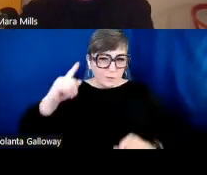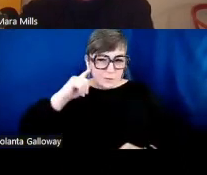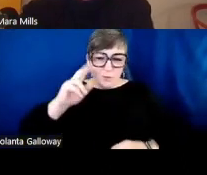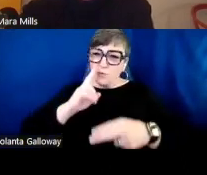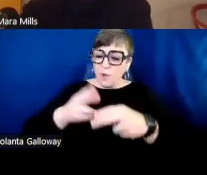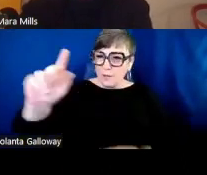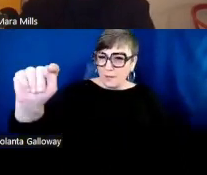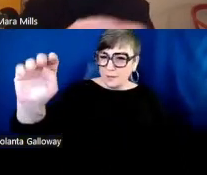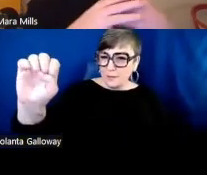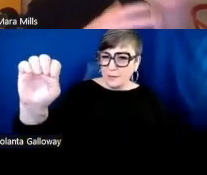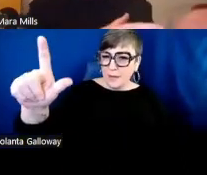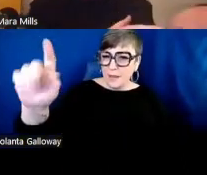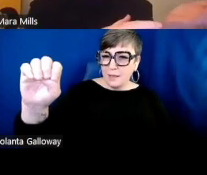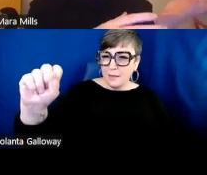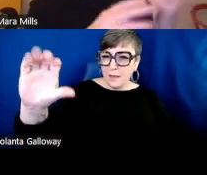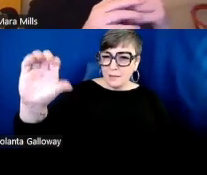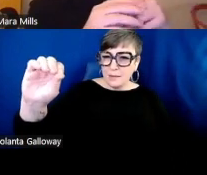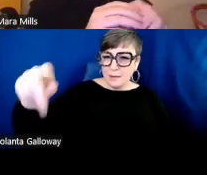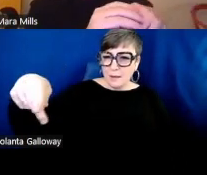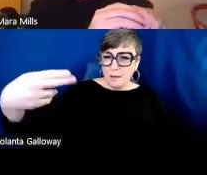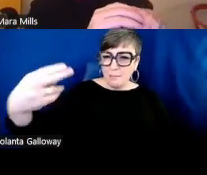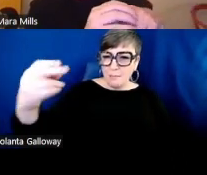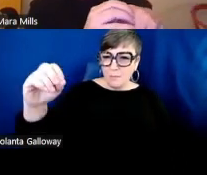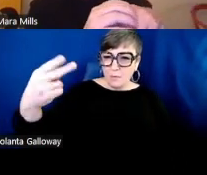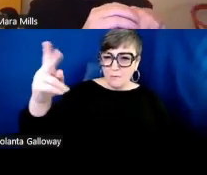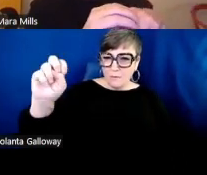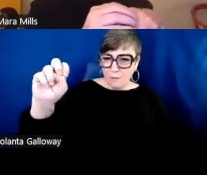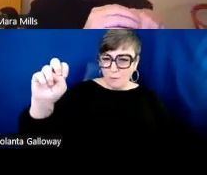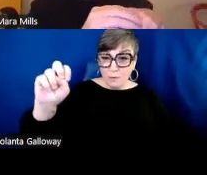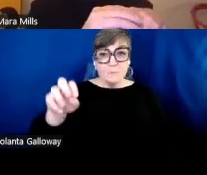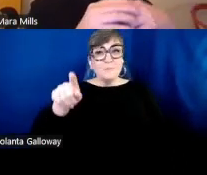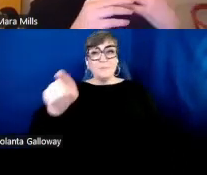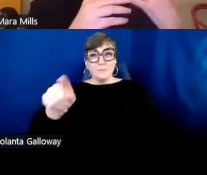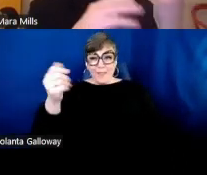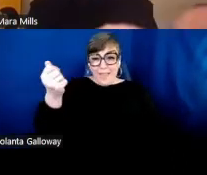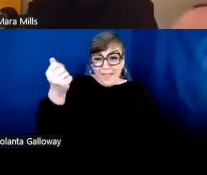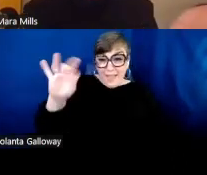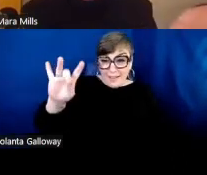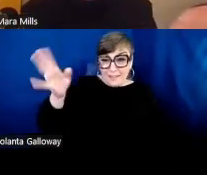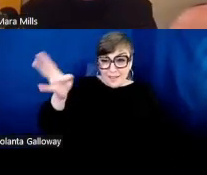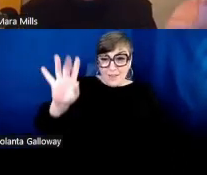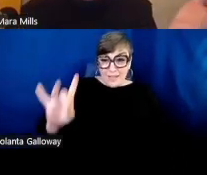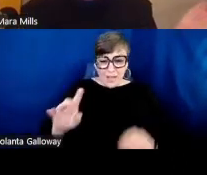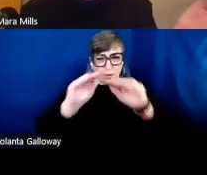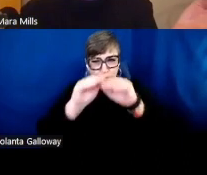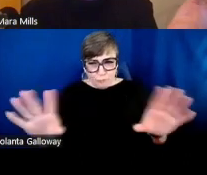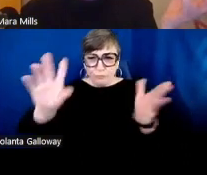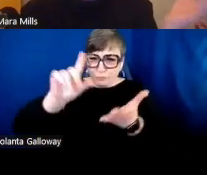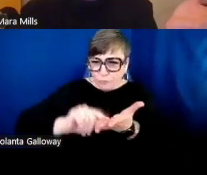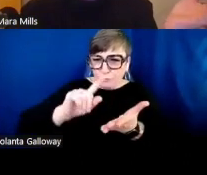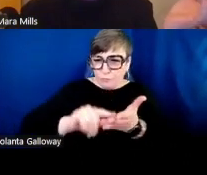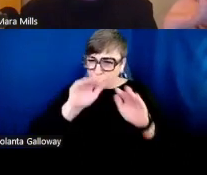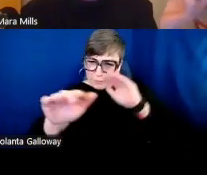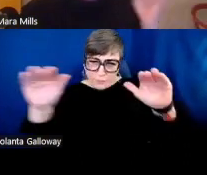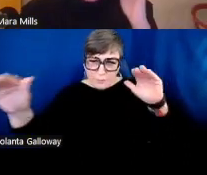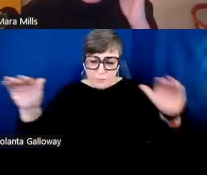sounds he in in an 1878 circular that he mailed to his colleagues he discussed a plan to adapt these instruments